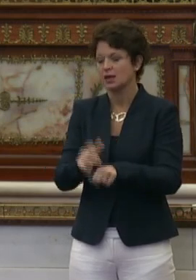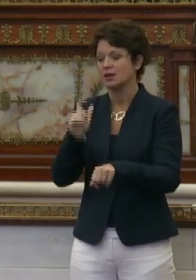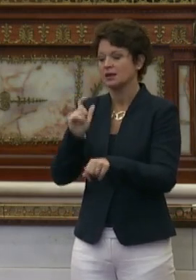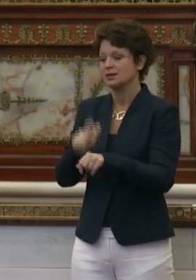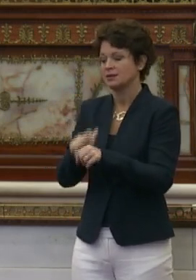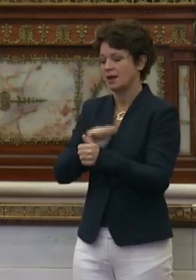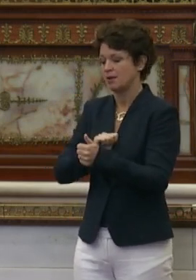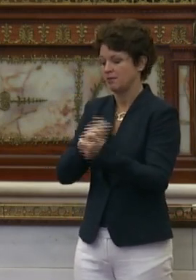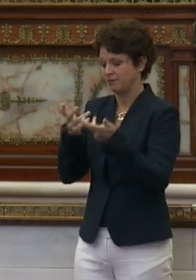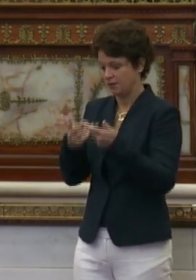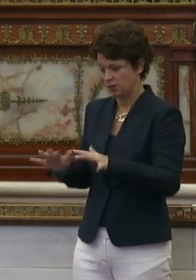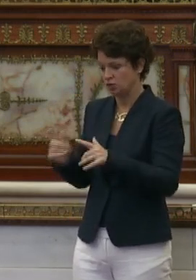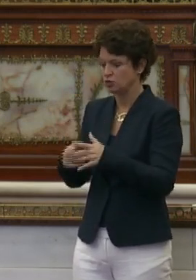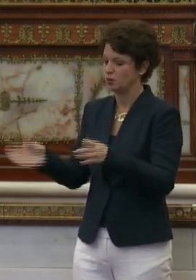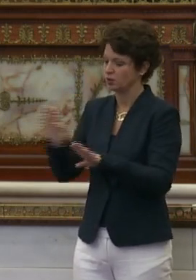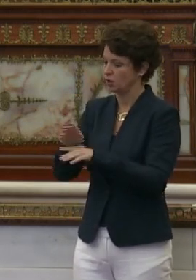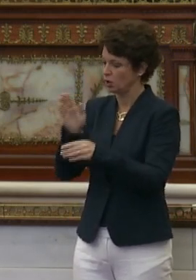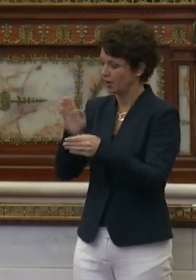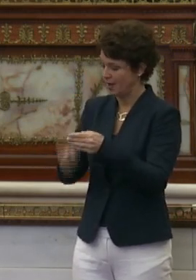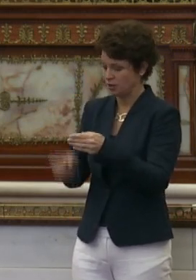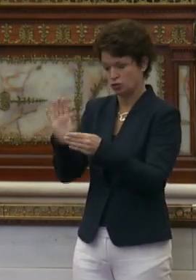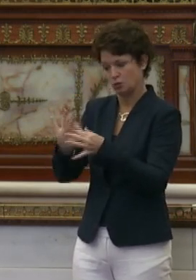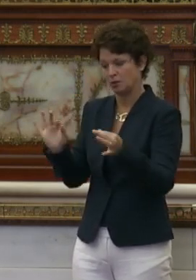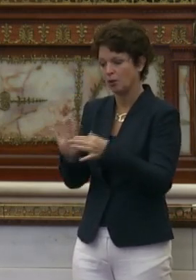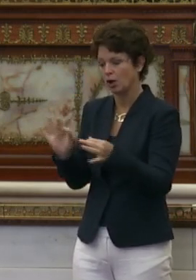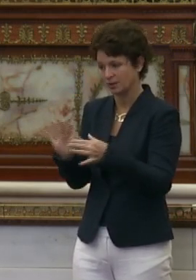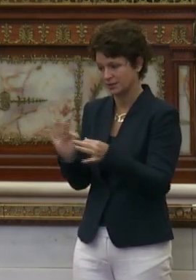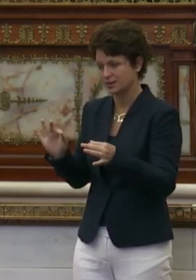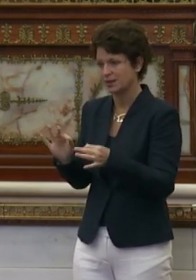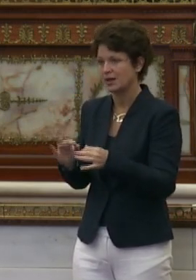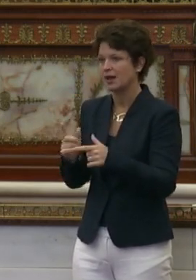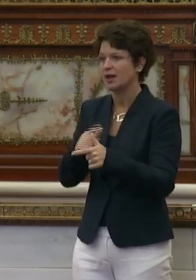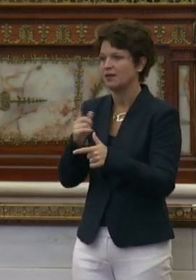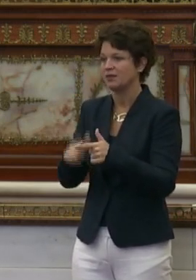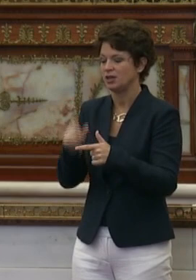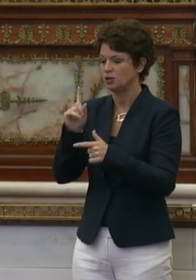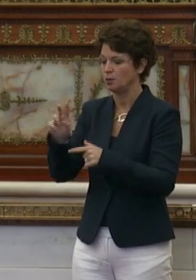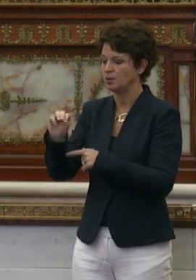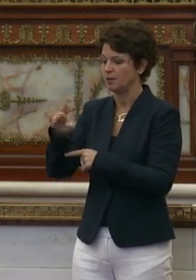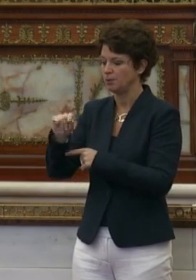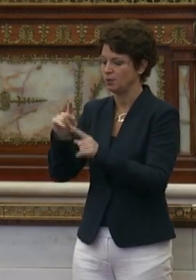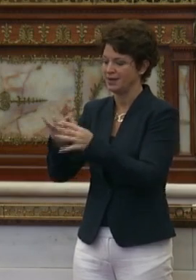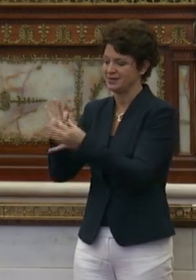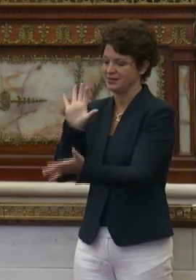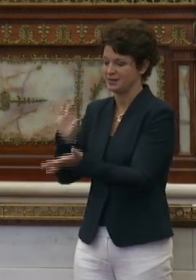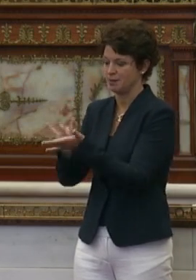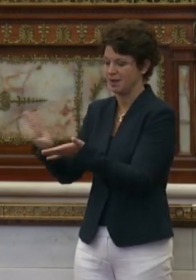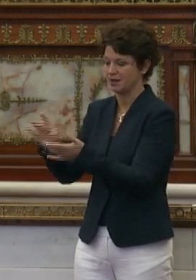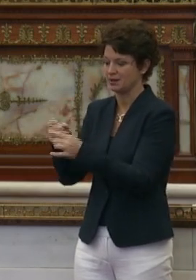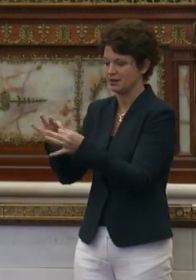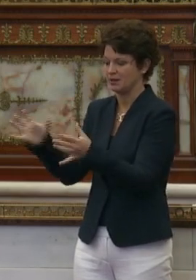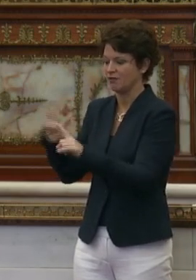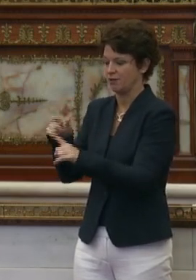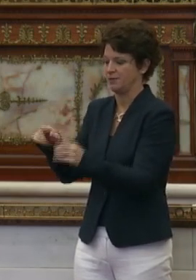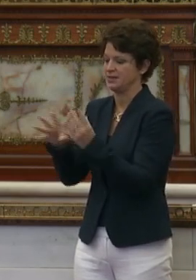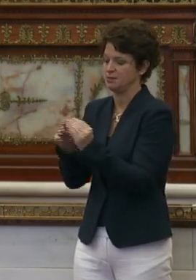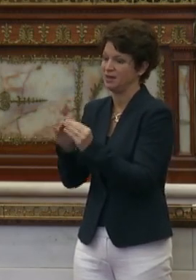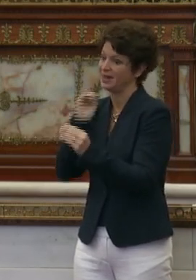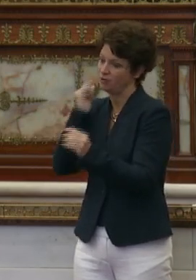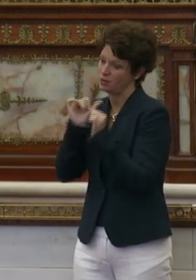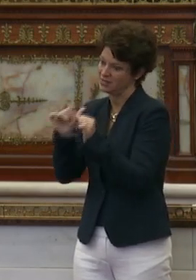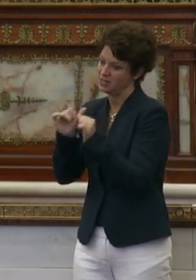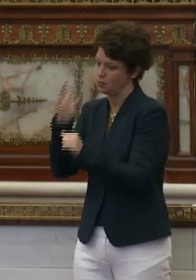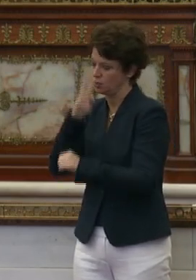passed, you will be asked to conclude your remarks. And shortly thereafter, you will be muted and disconnected from the remote meeting. I